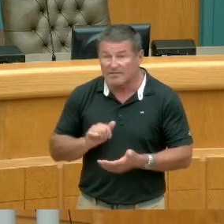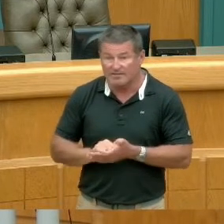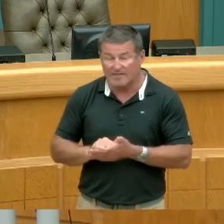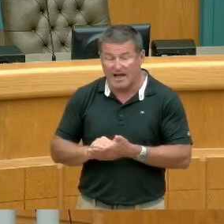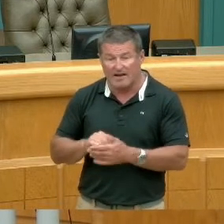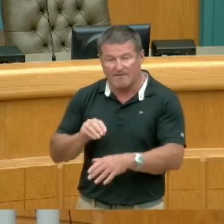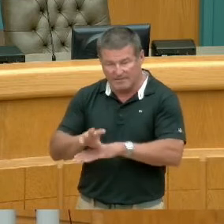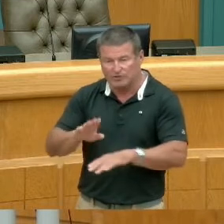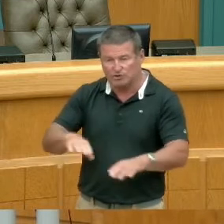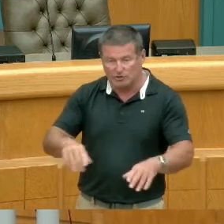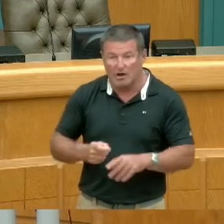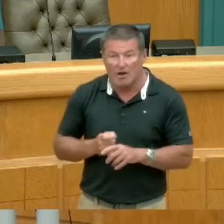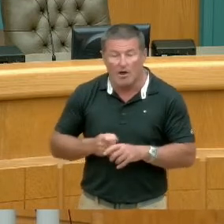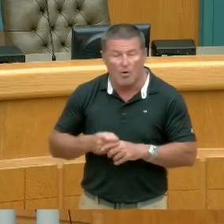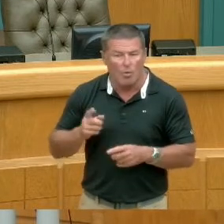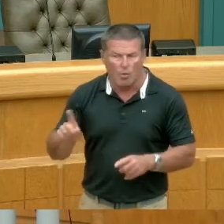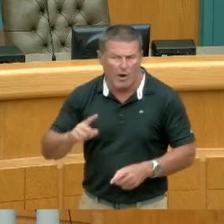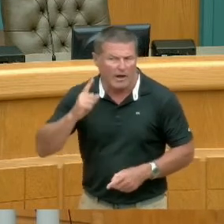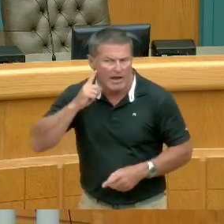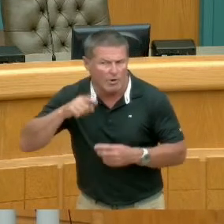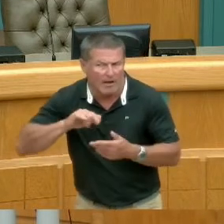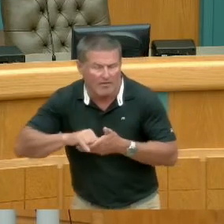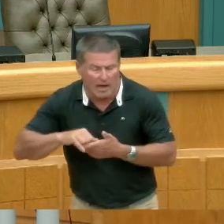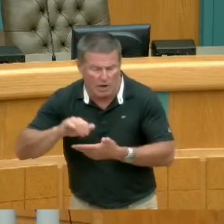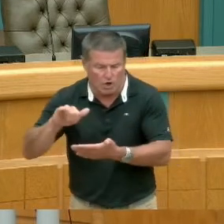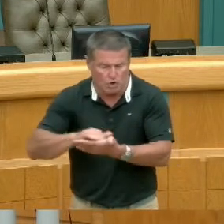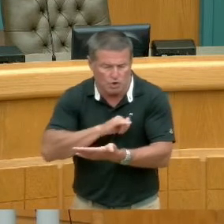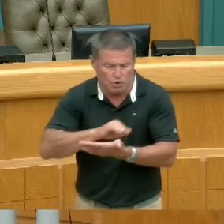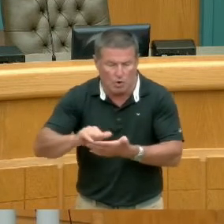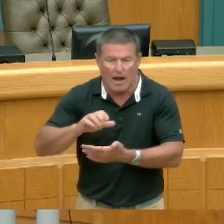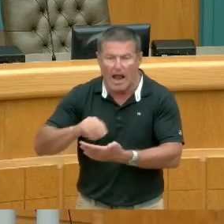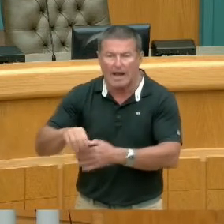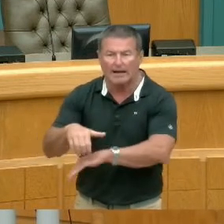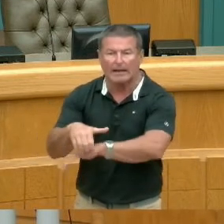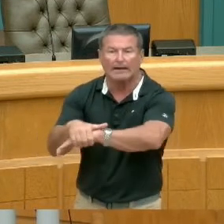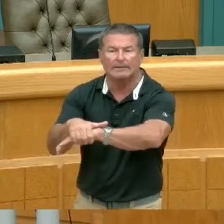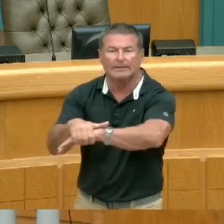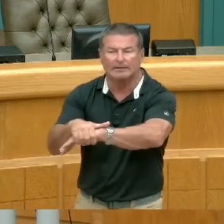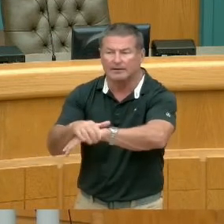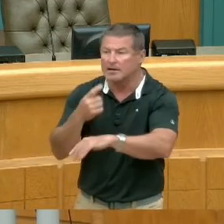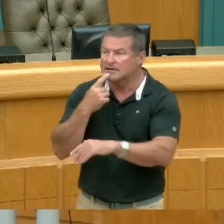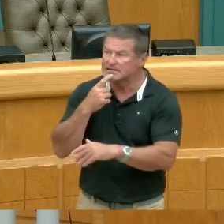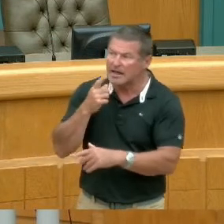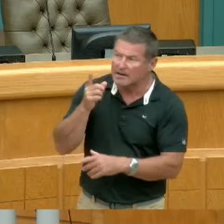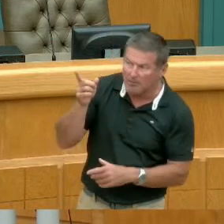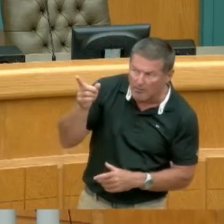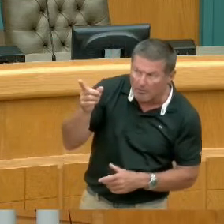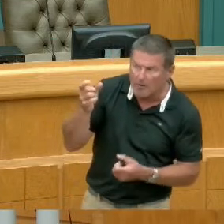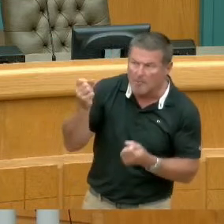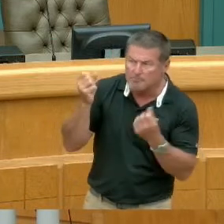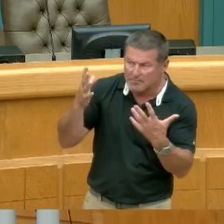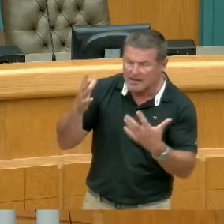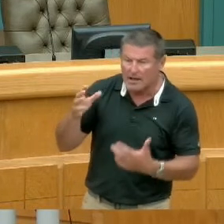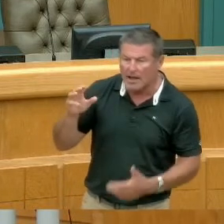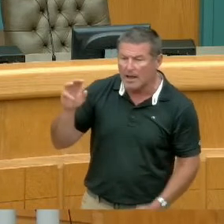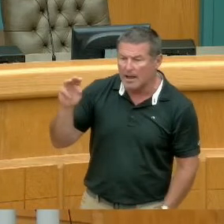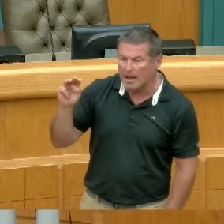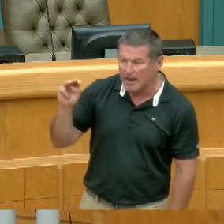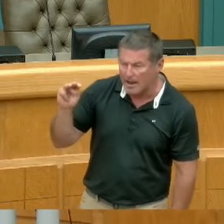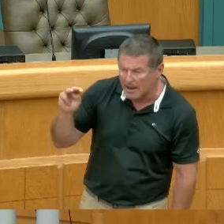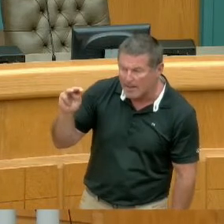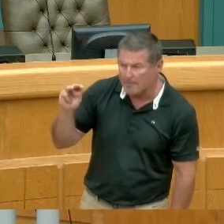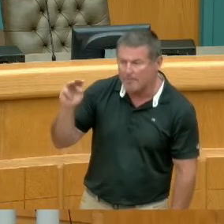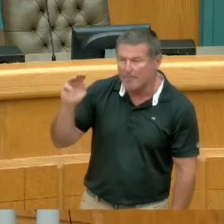from reports from England and New York that showed a significant amount of cases of MIS, the